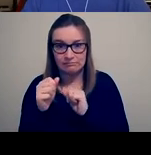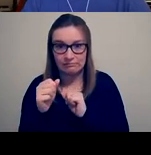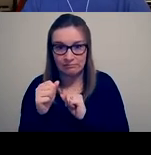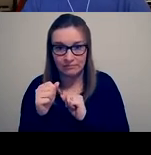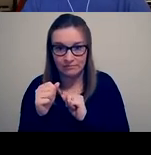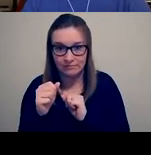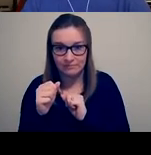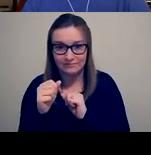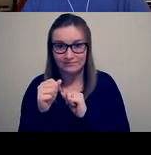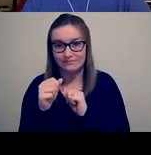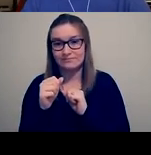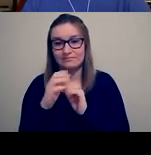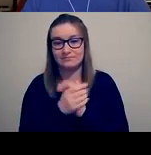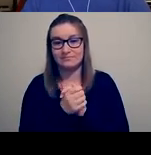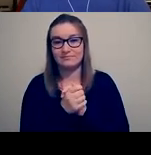parent.